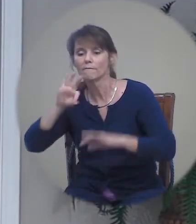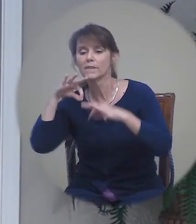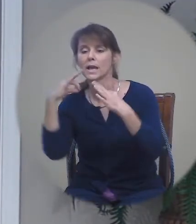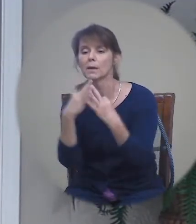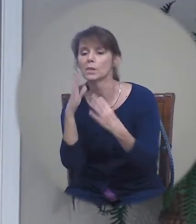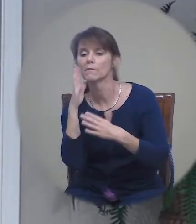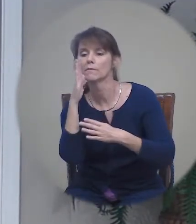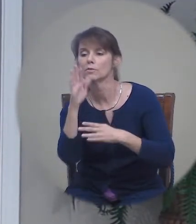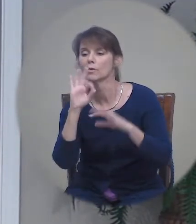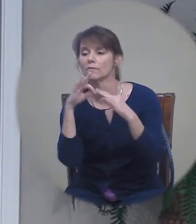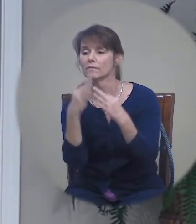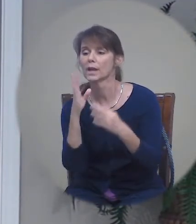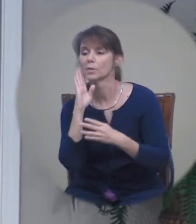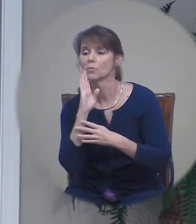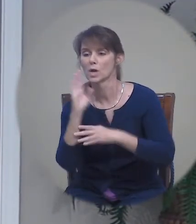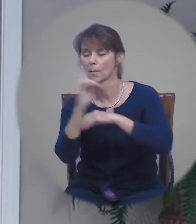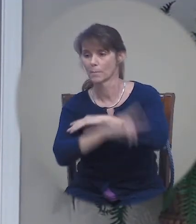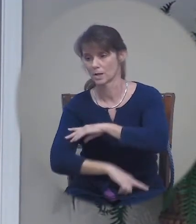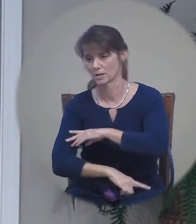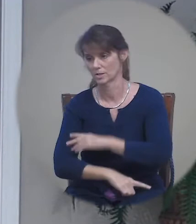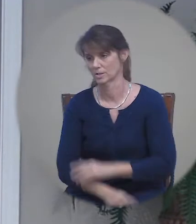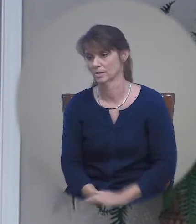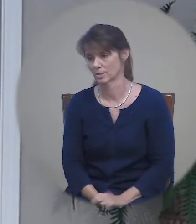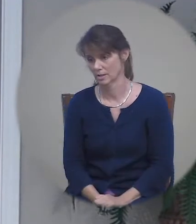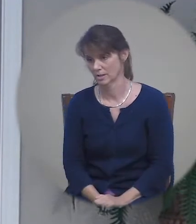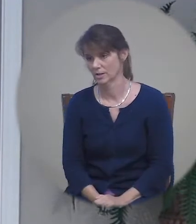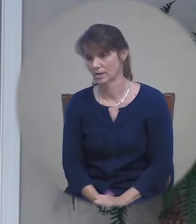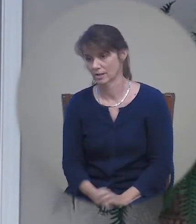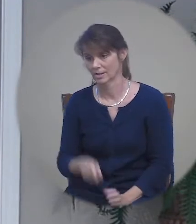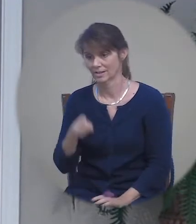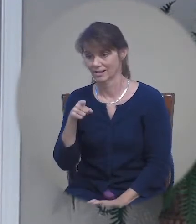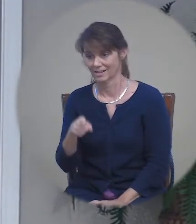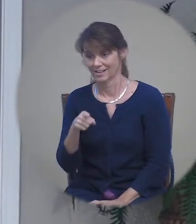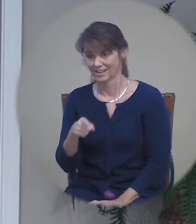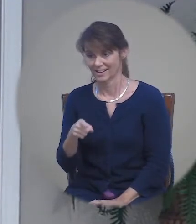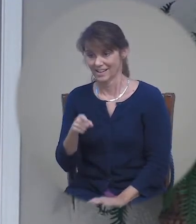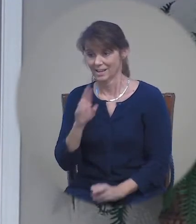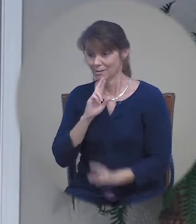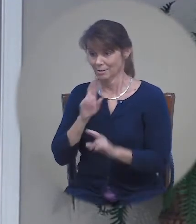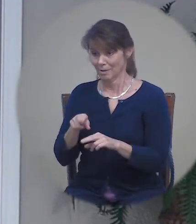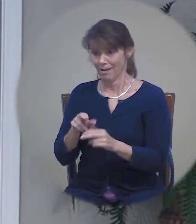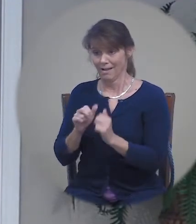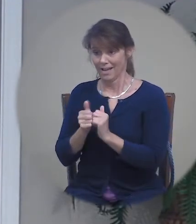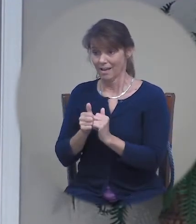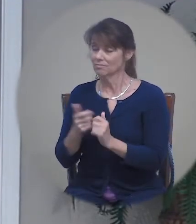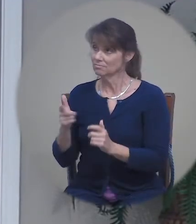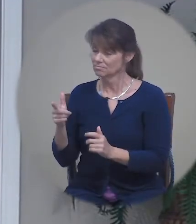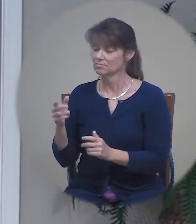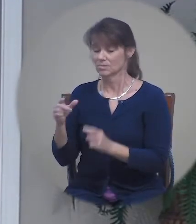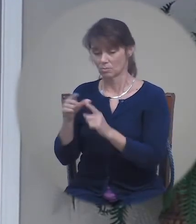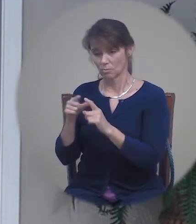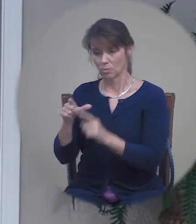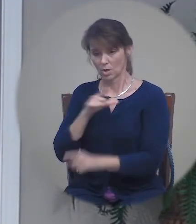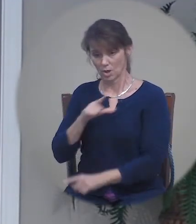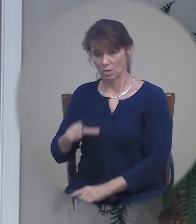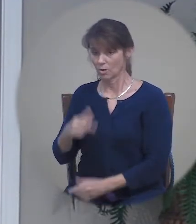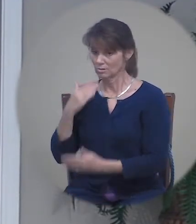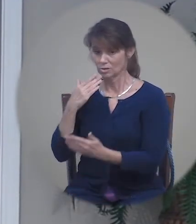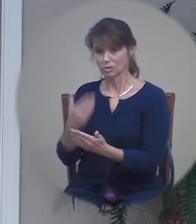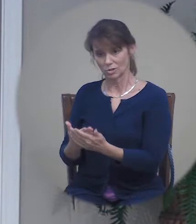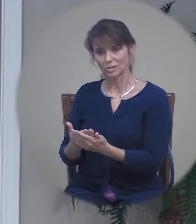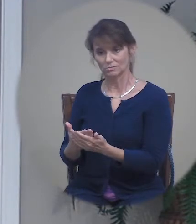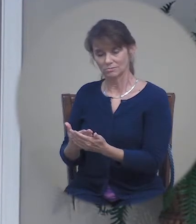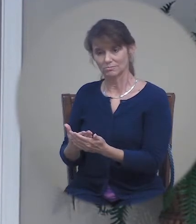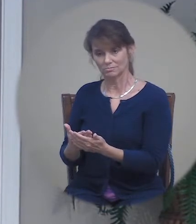19? Here's how Hezekiah responds to Isaiah. The word of the Lord which you have spoken is good. For he thought, is it not